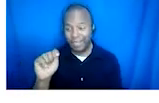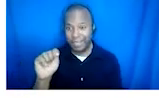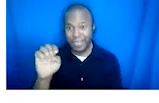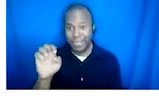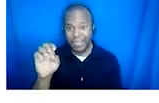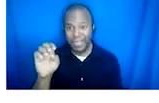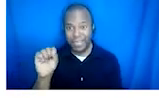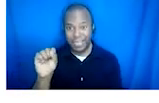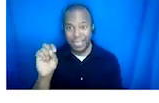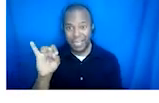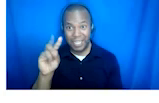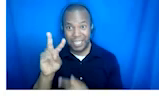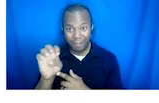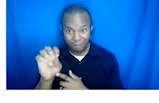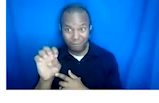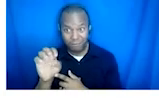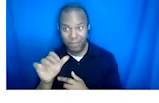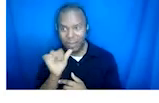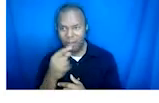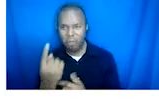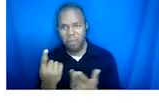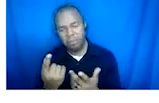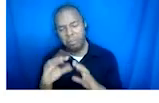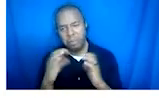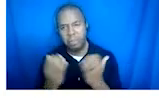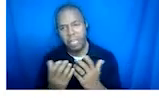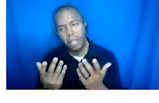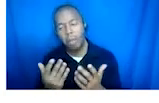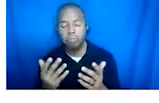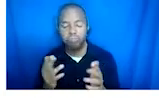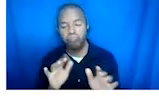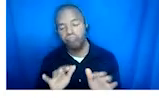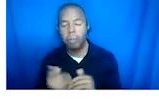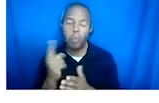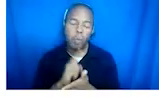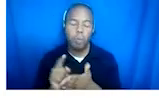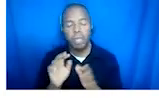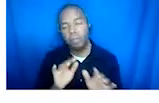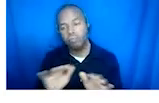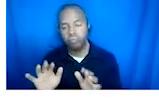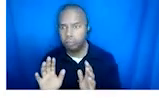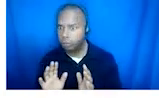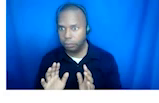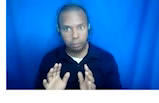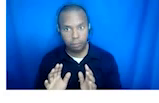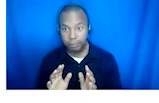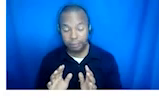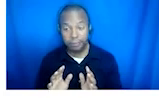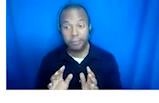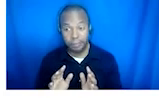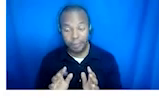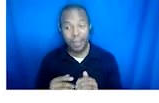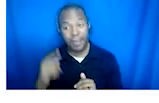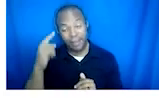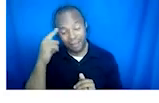It's not just a course that you're like, okay, yeah, I'll just finish it in a week or so. I believe